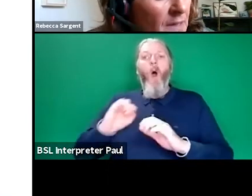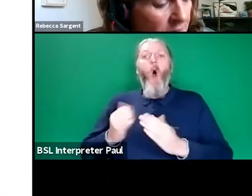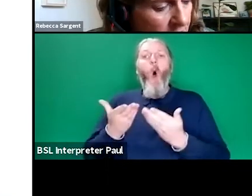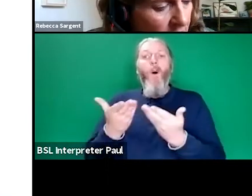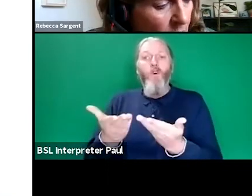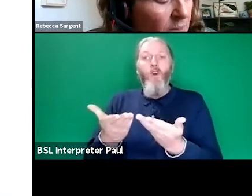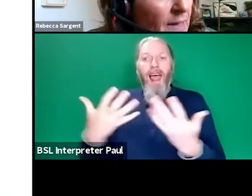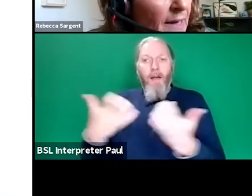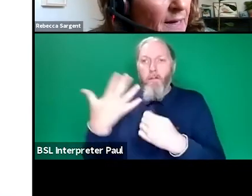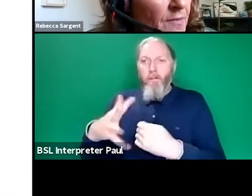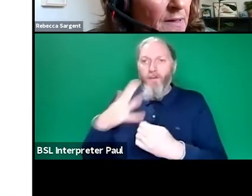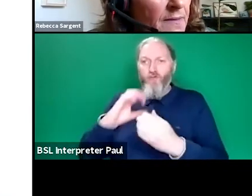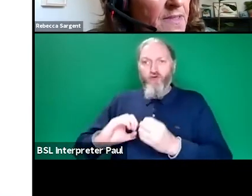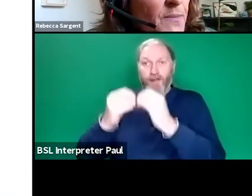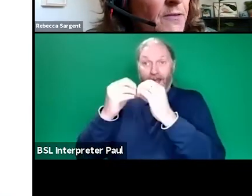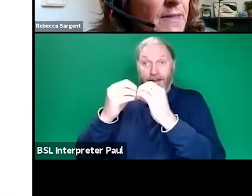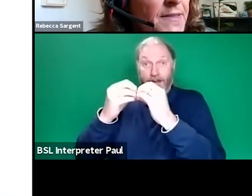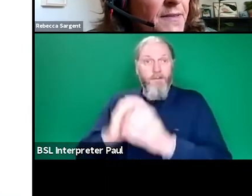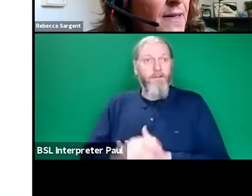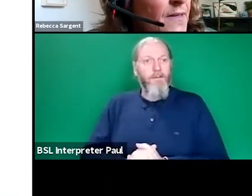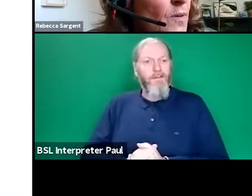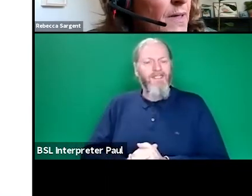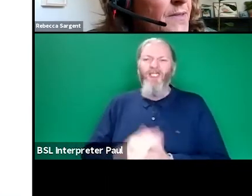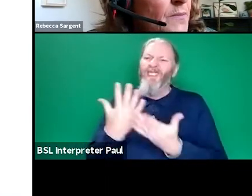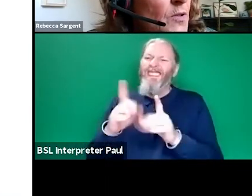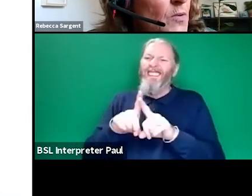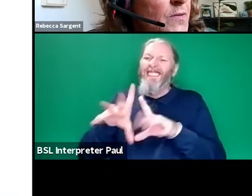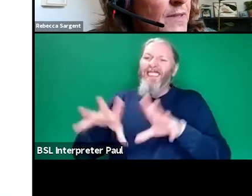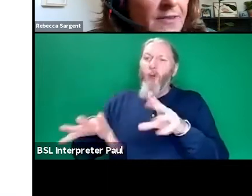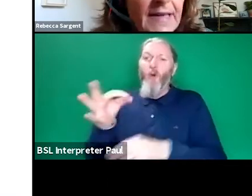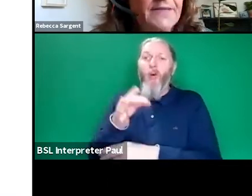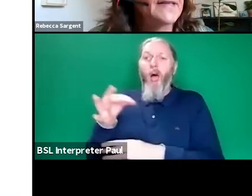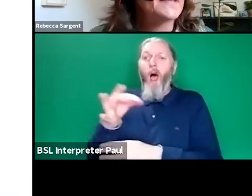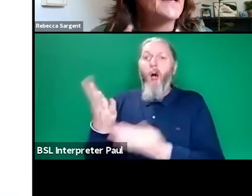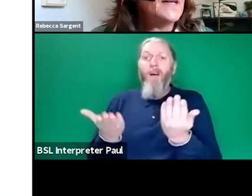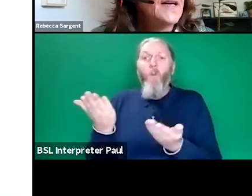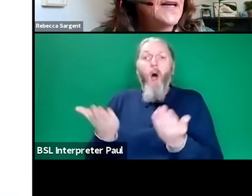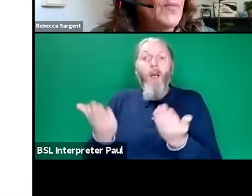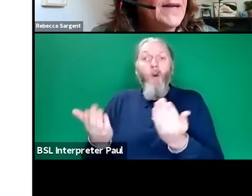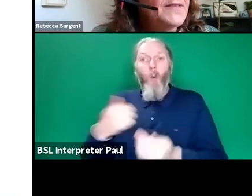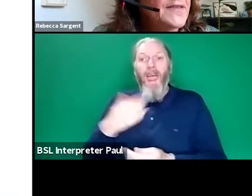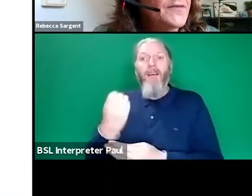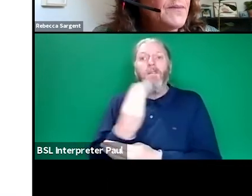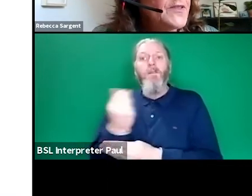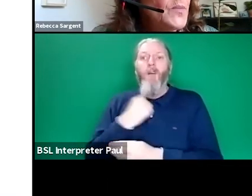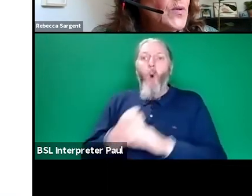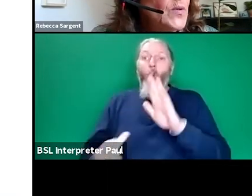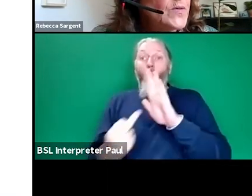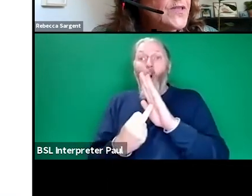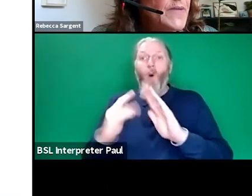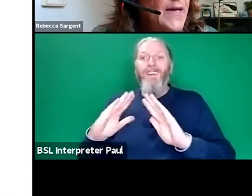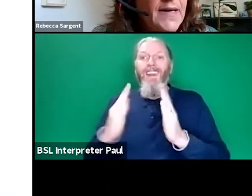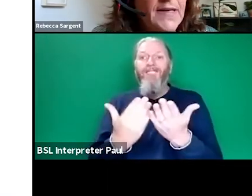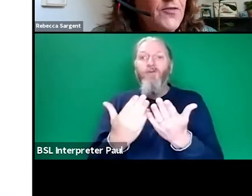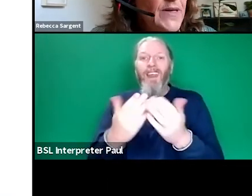years. So we have, similar really to the Isle of Wight, some core delivery areas, parenting and family